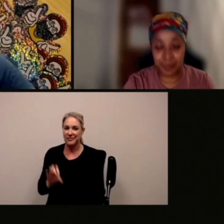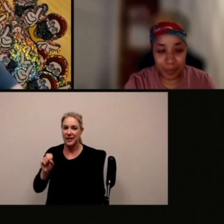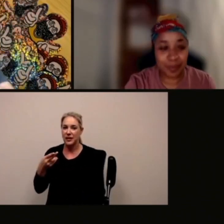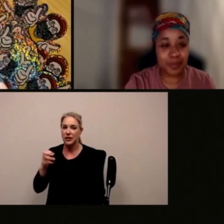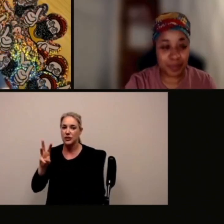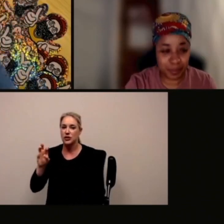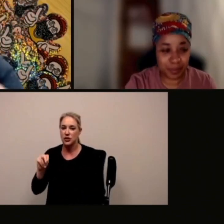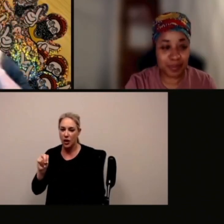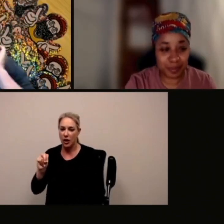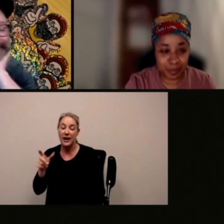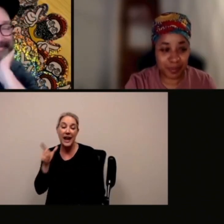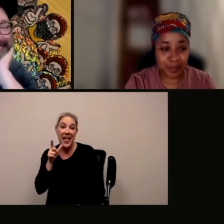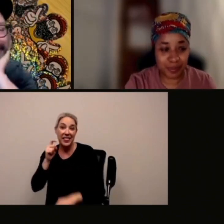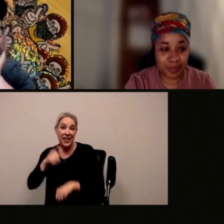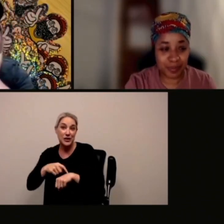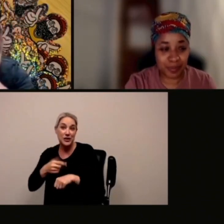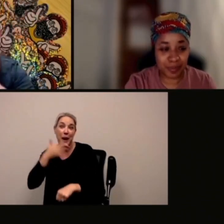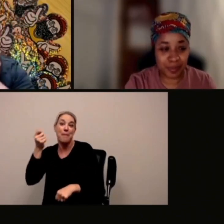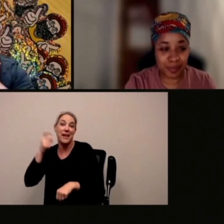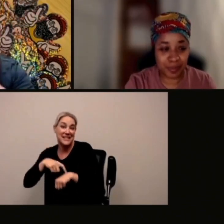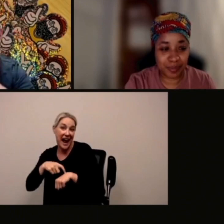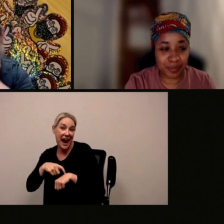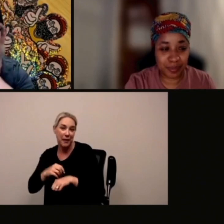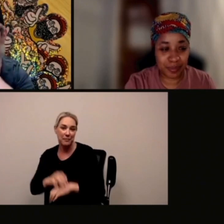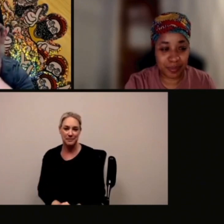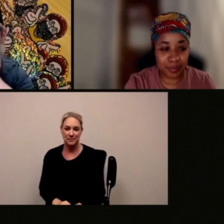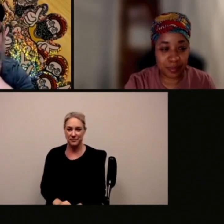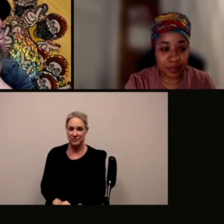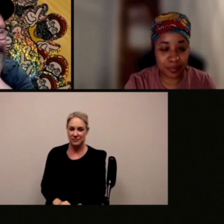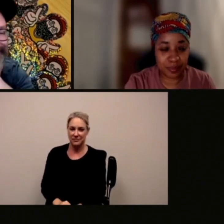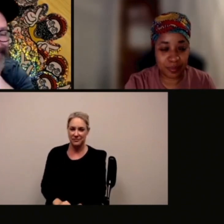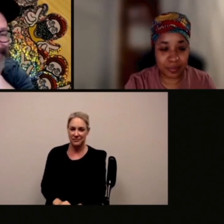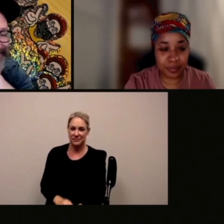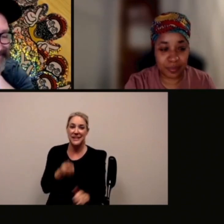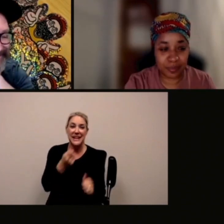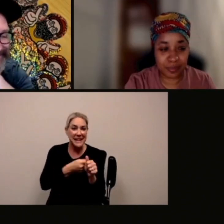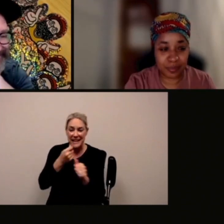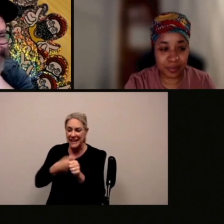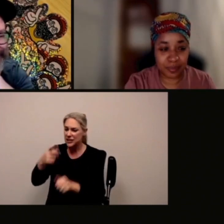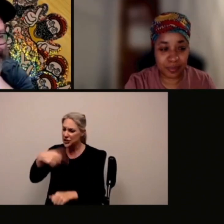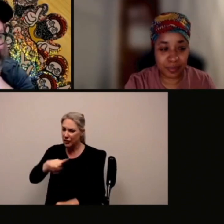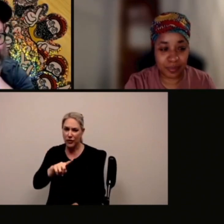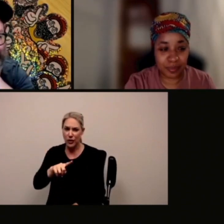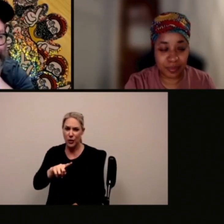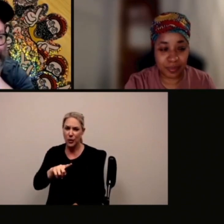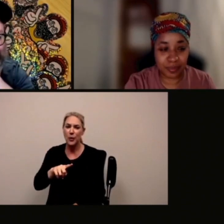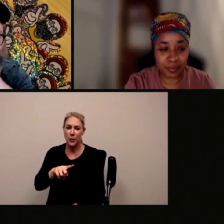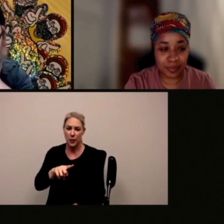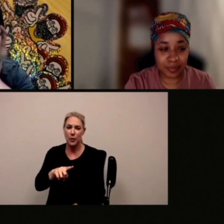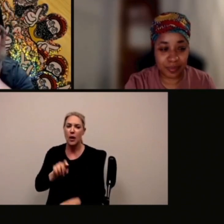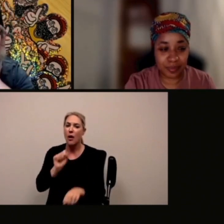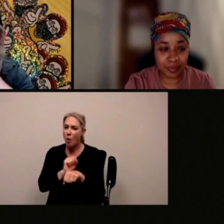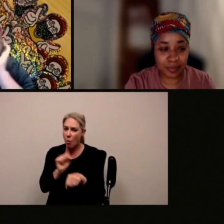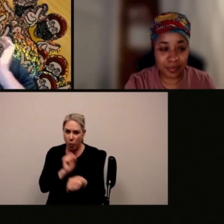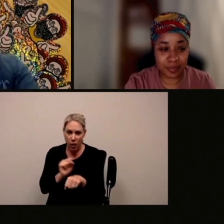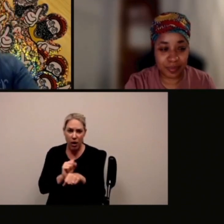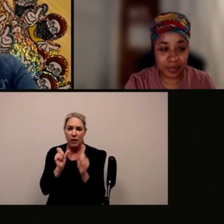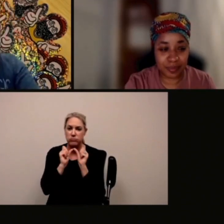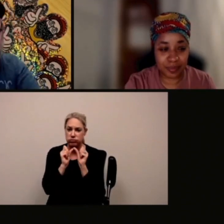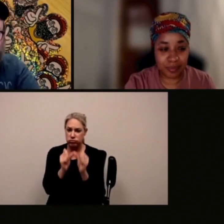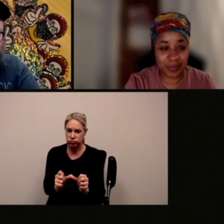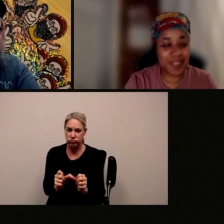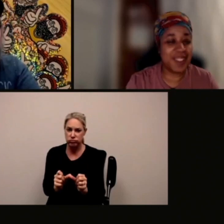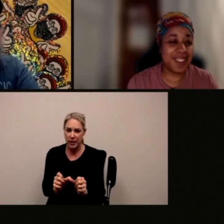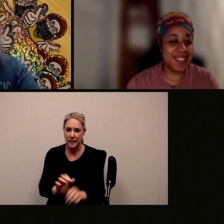Like I was gonna say, yes, he is. Yes, you are. Each of you are. I don't even know how I find the time or to pull